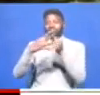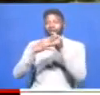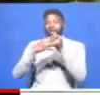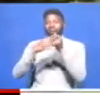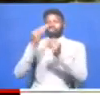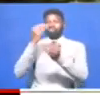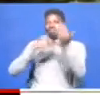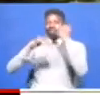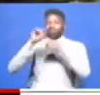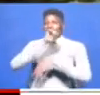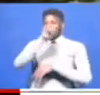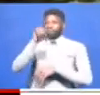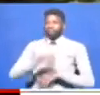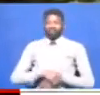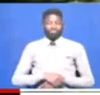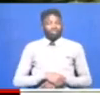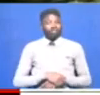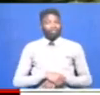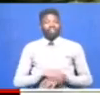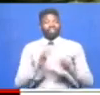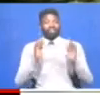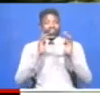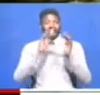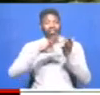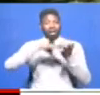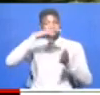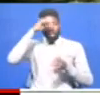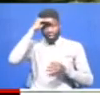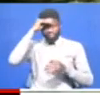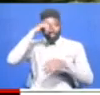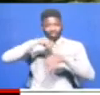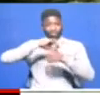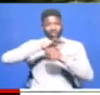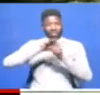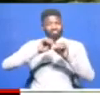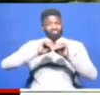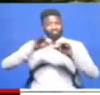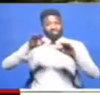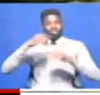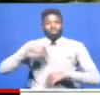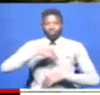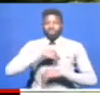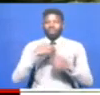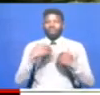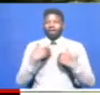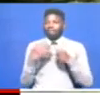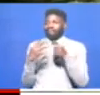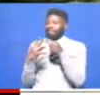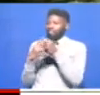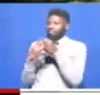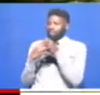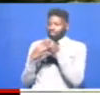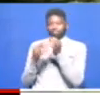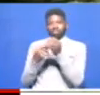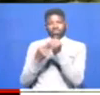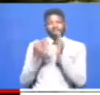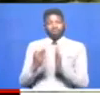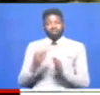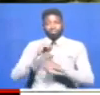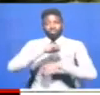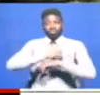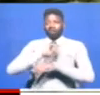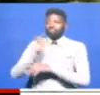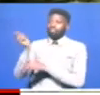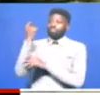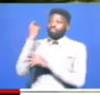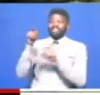with a pandemic for our nursing schools, and we were able to bring e-learning to 9 of our partner schools in Kenya and Malawi, impacting